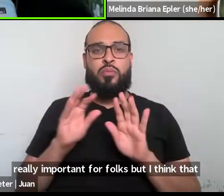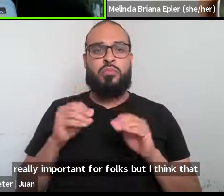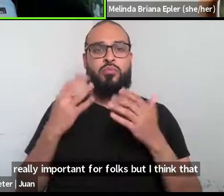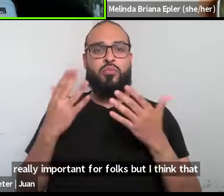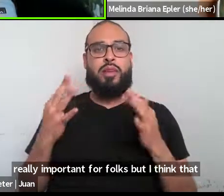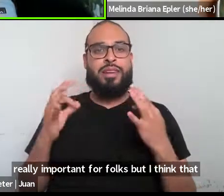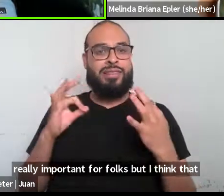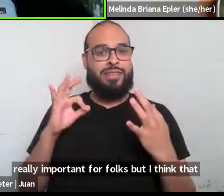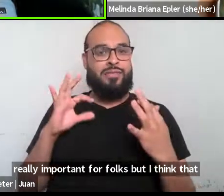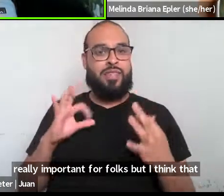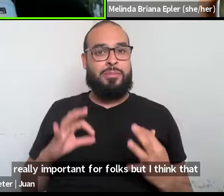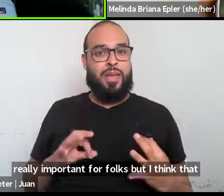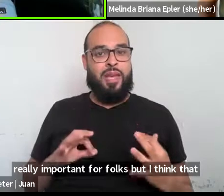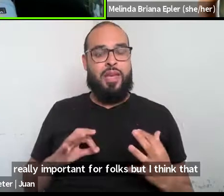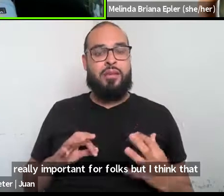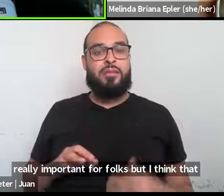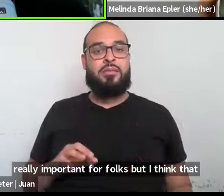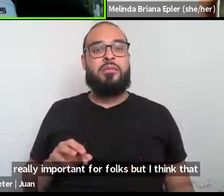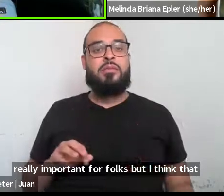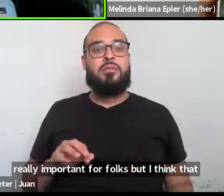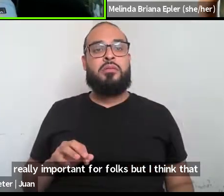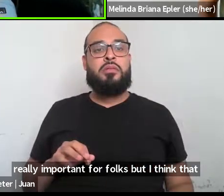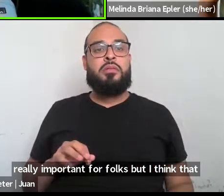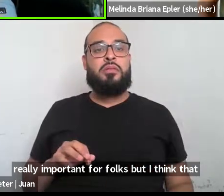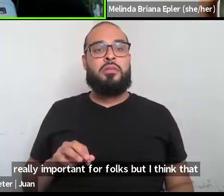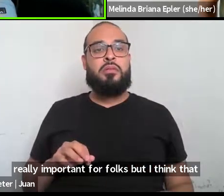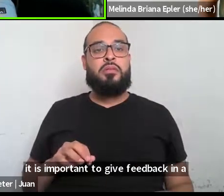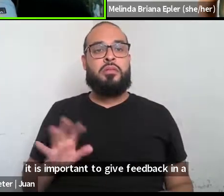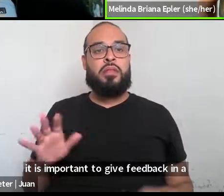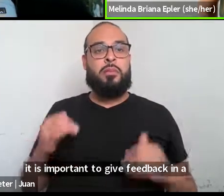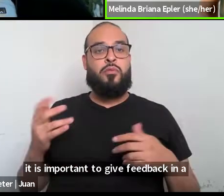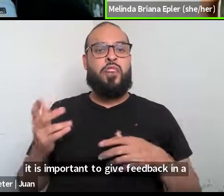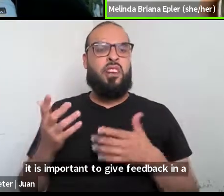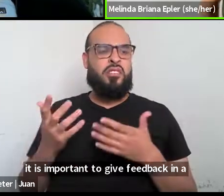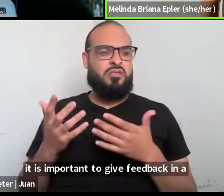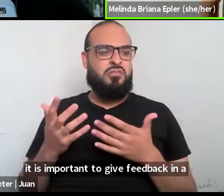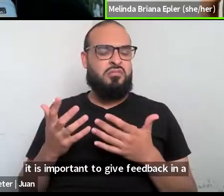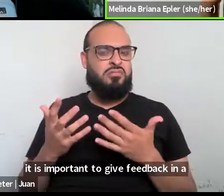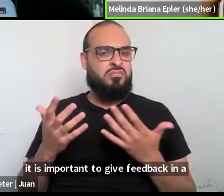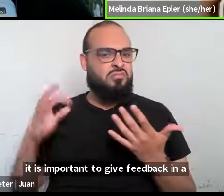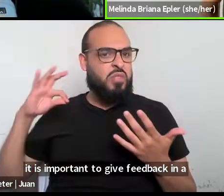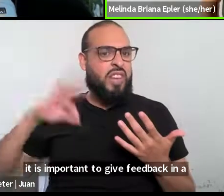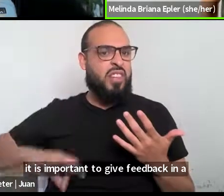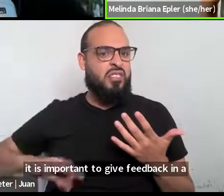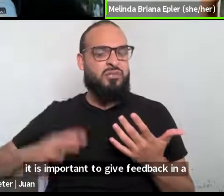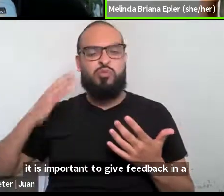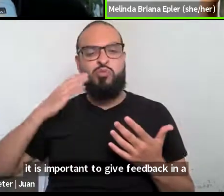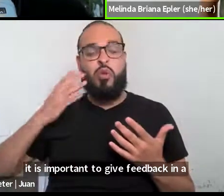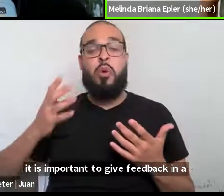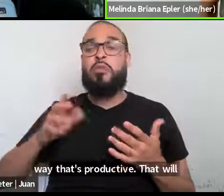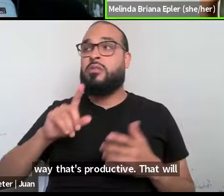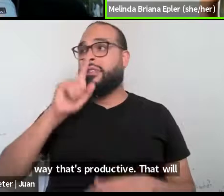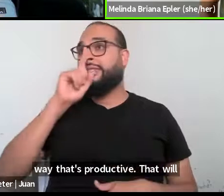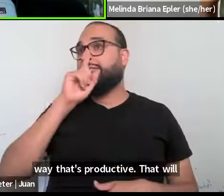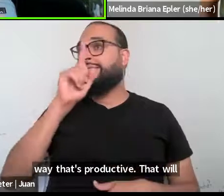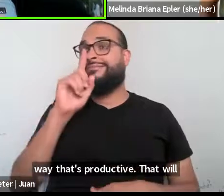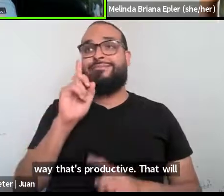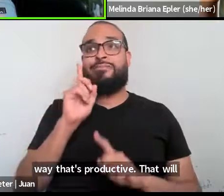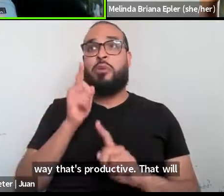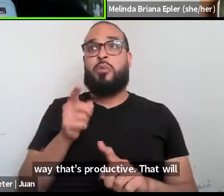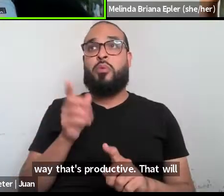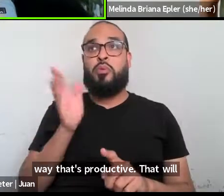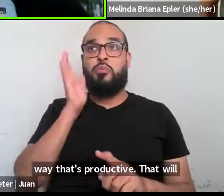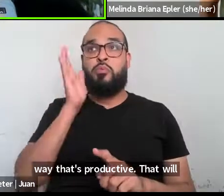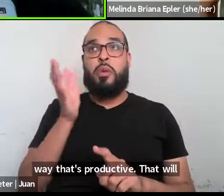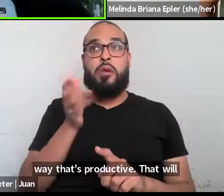in a way that's productive, that will, at the end of the day, change behavior. So